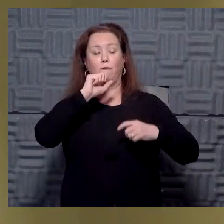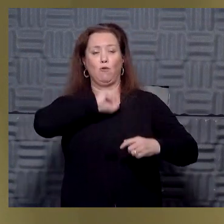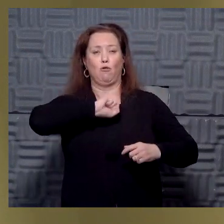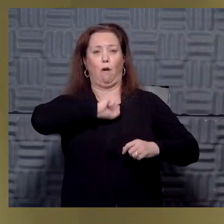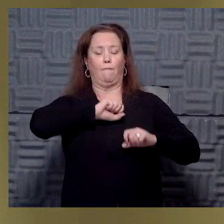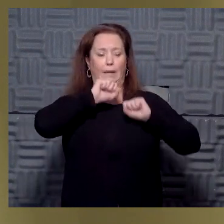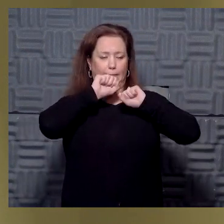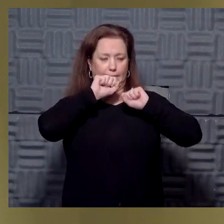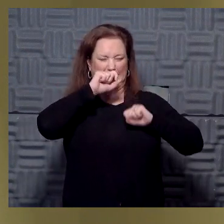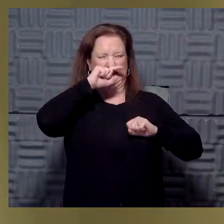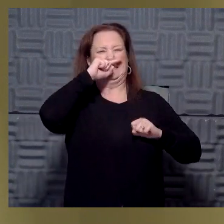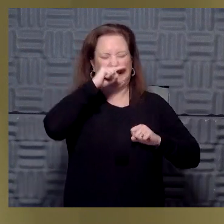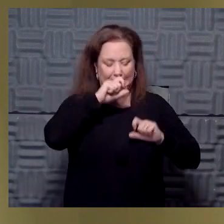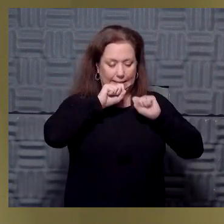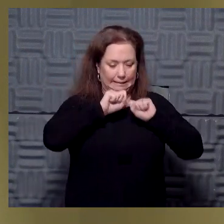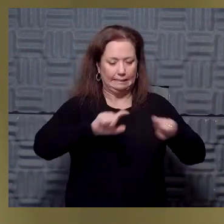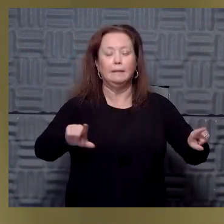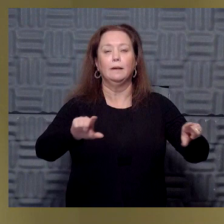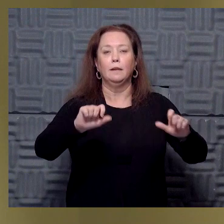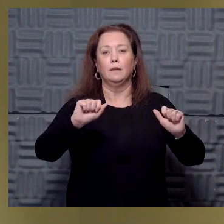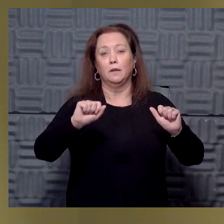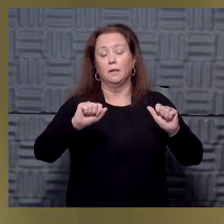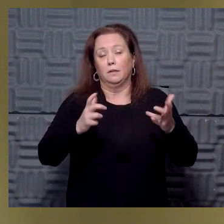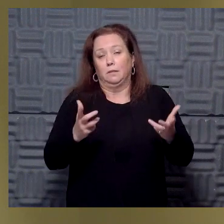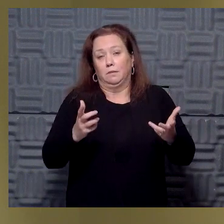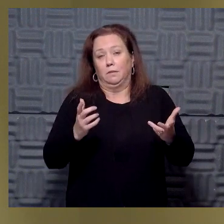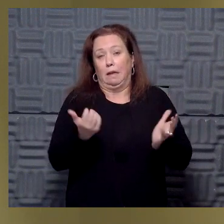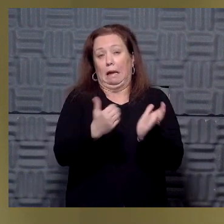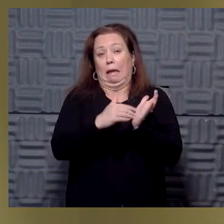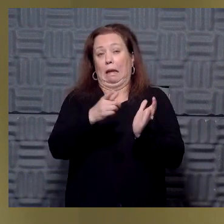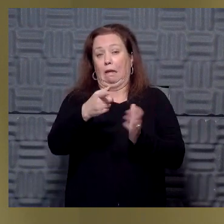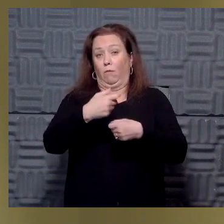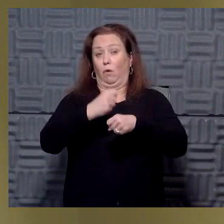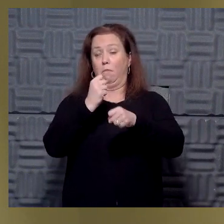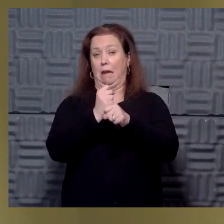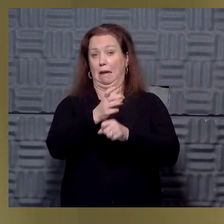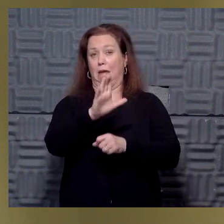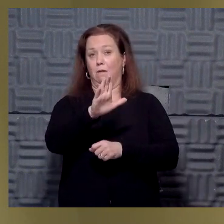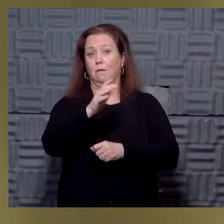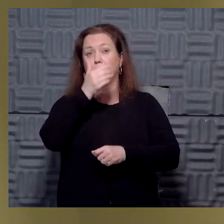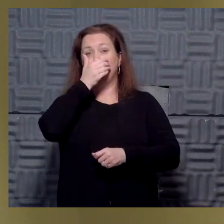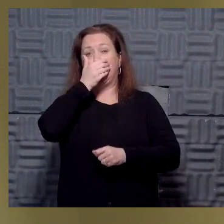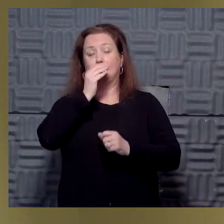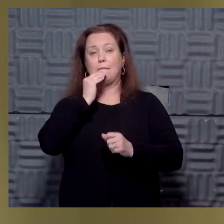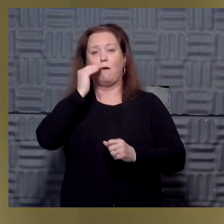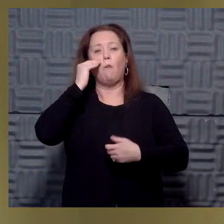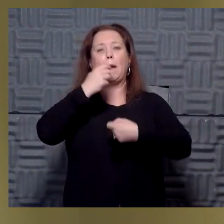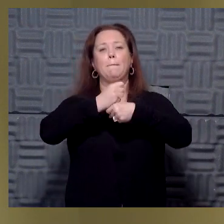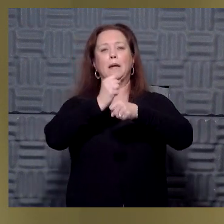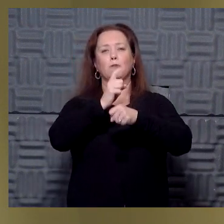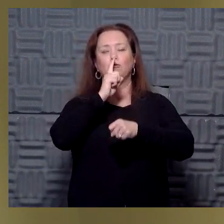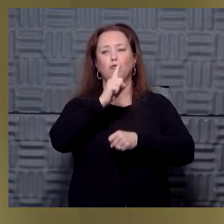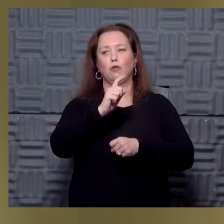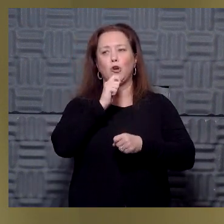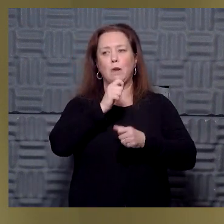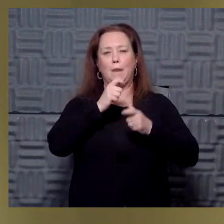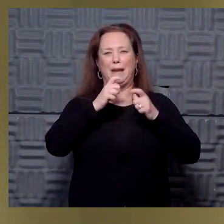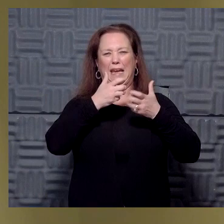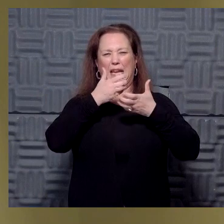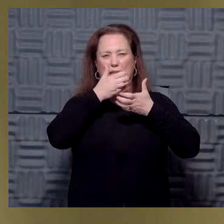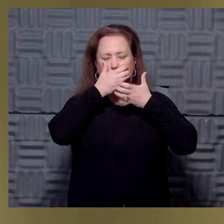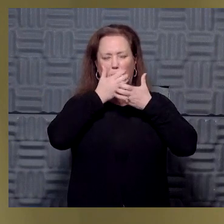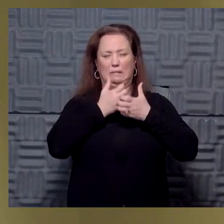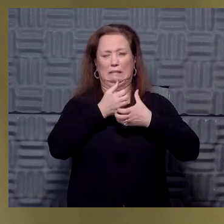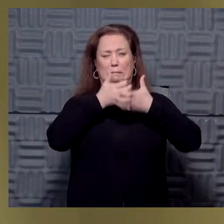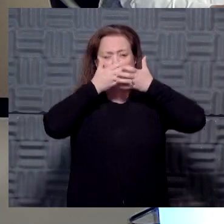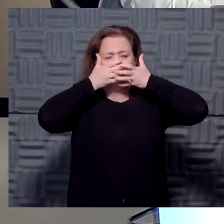coughing or sneezing or things of that nature. And again, if you're making them at home, you probably also want to make sure you're not making it too tight and suffocating